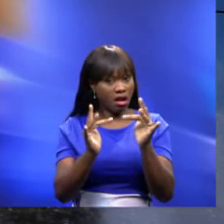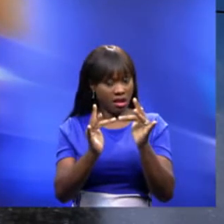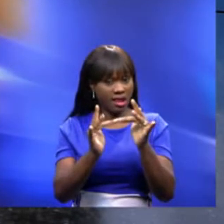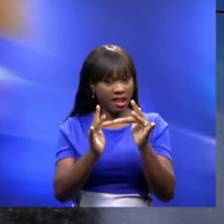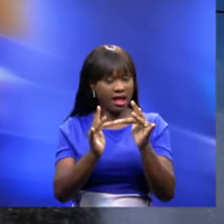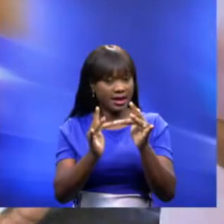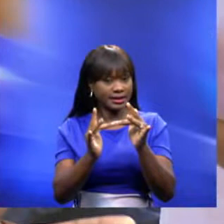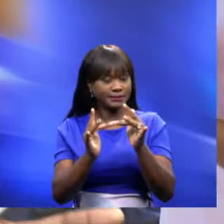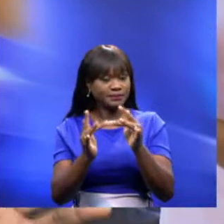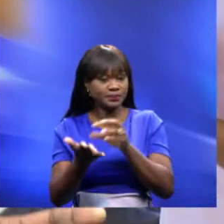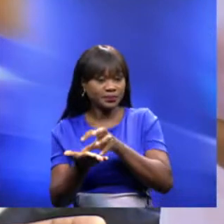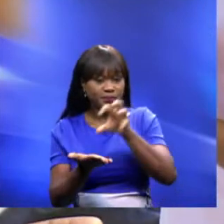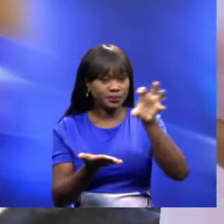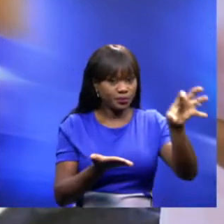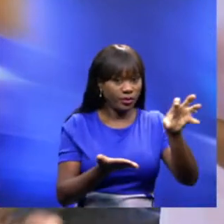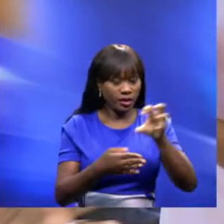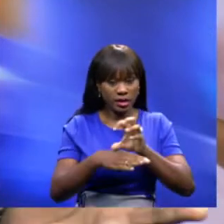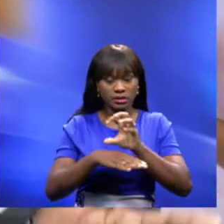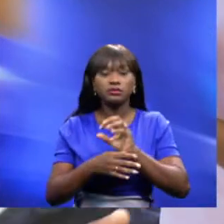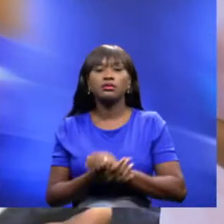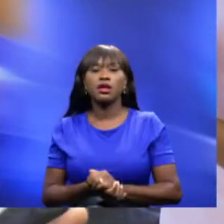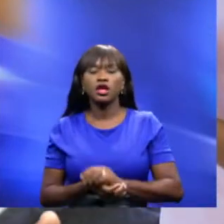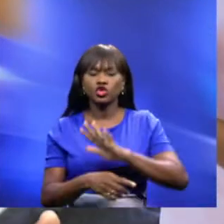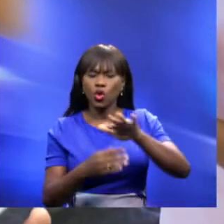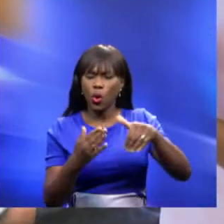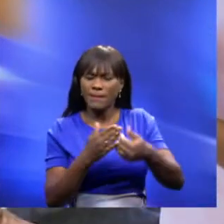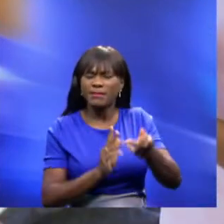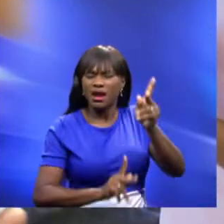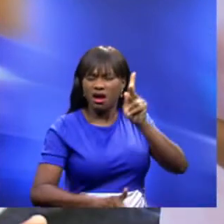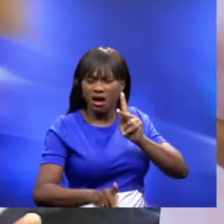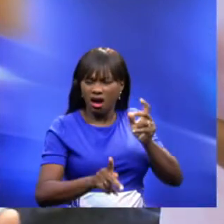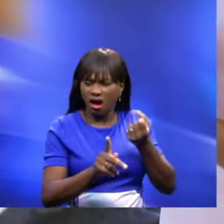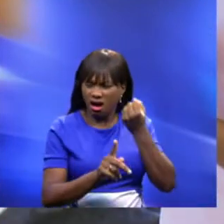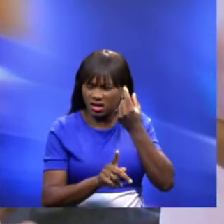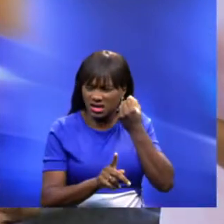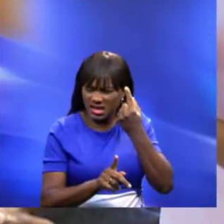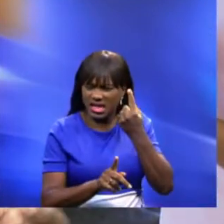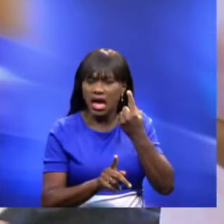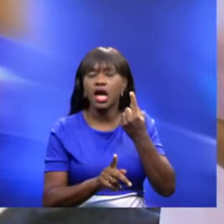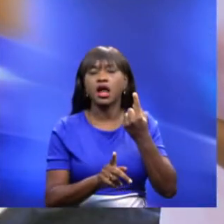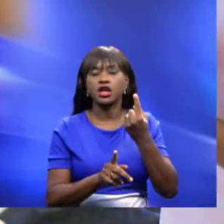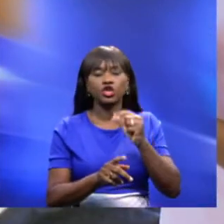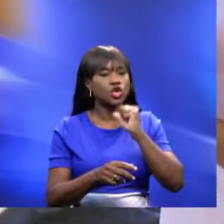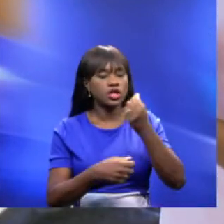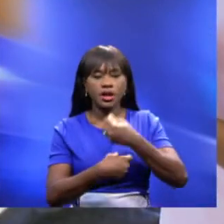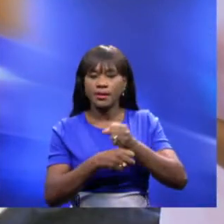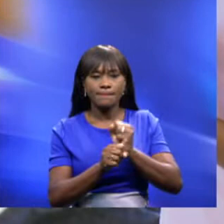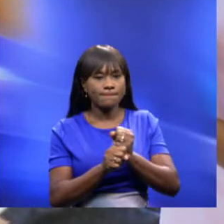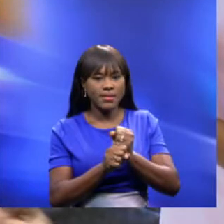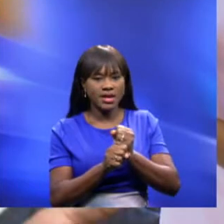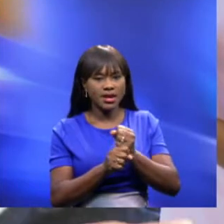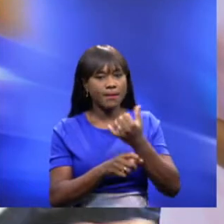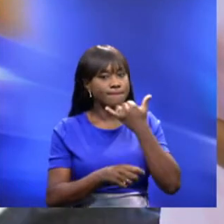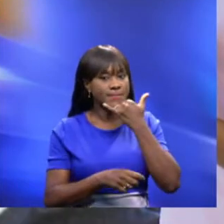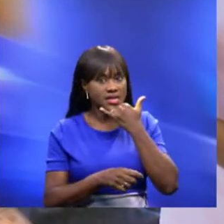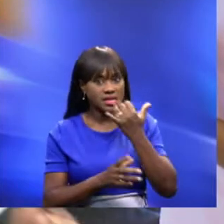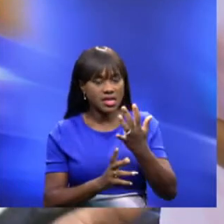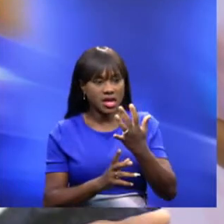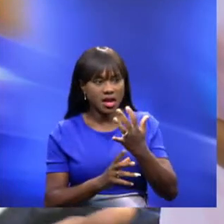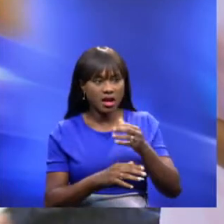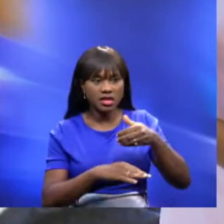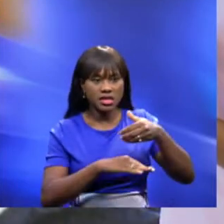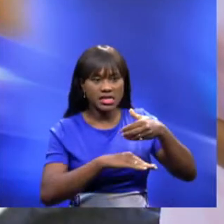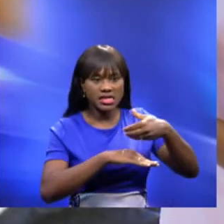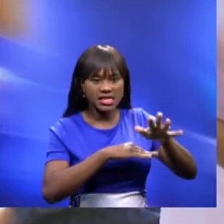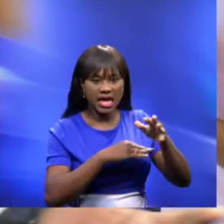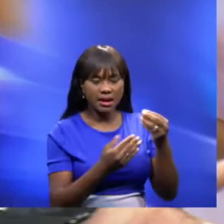really have a set procedure within your business so that everybody understands that, so that you would not now make that type of decision to just change and